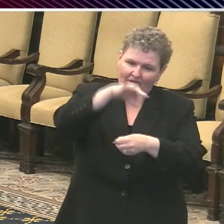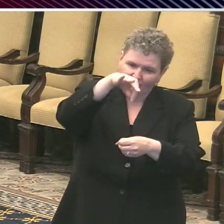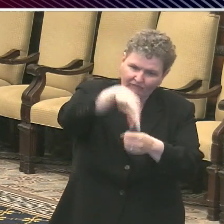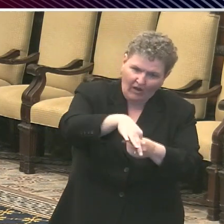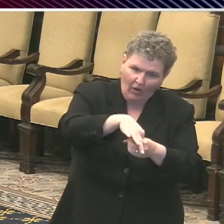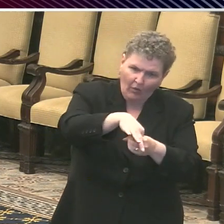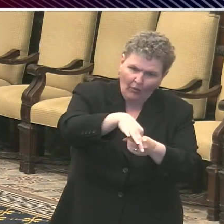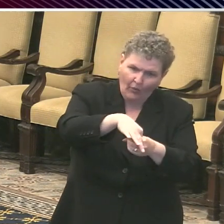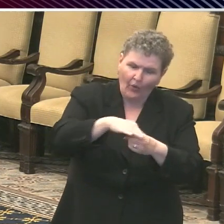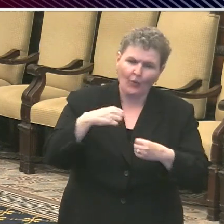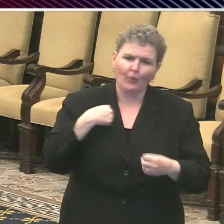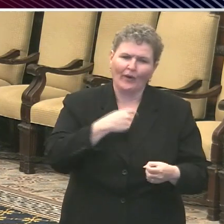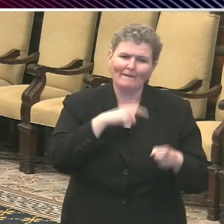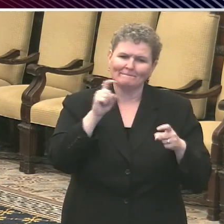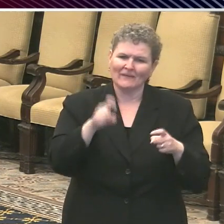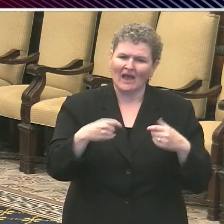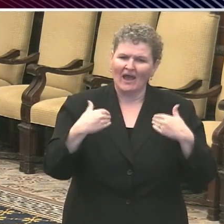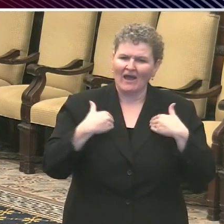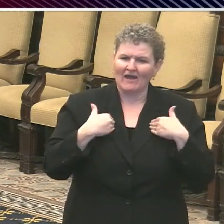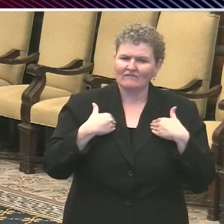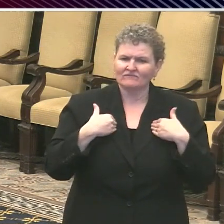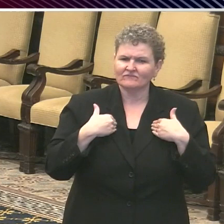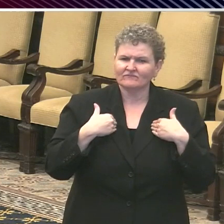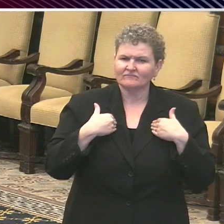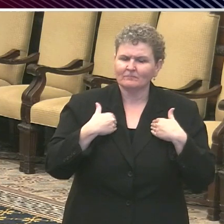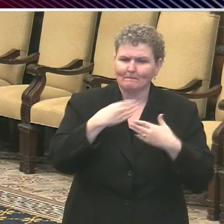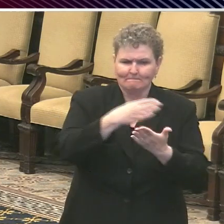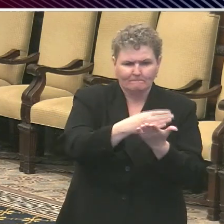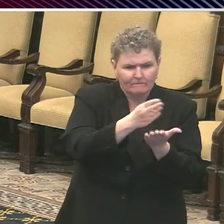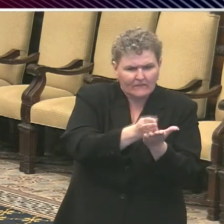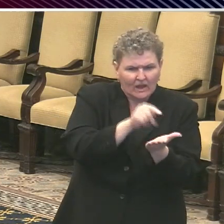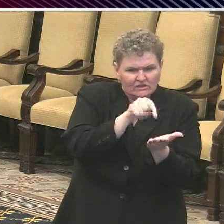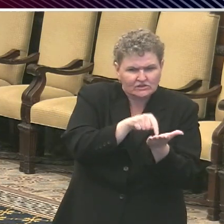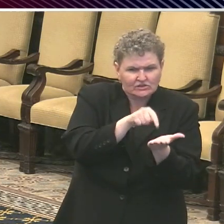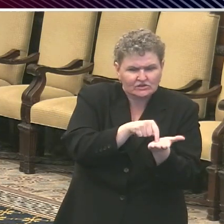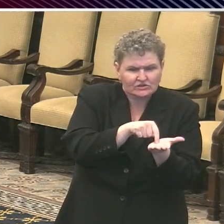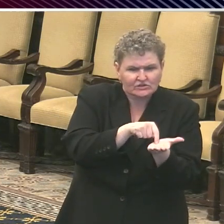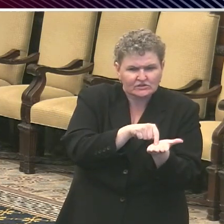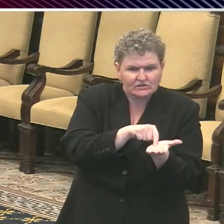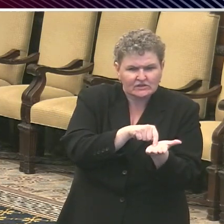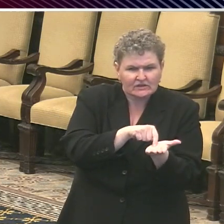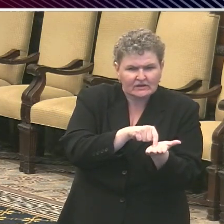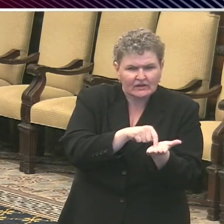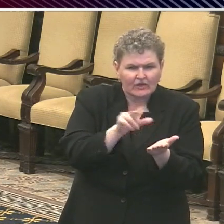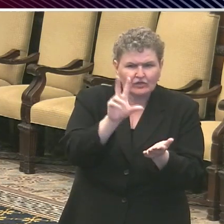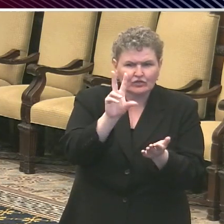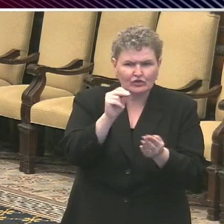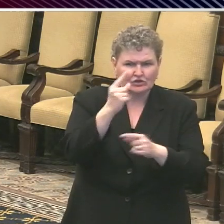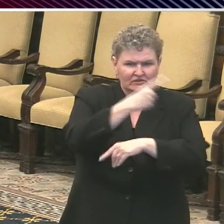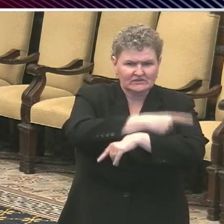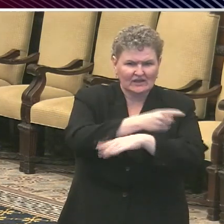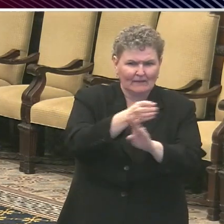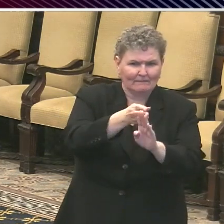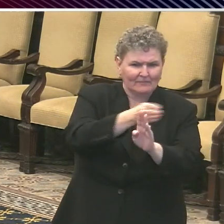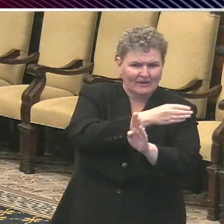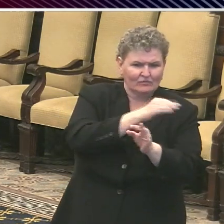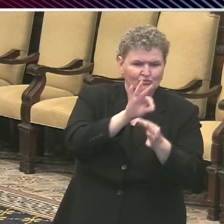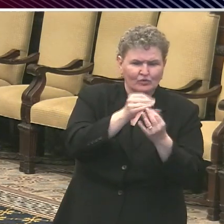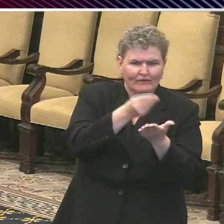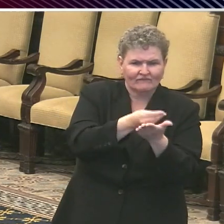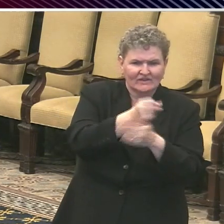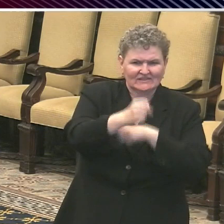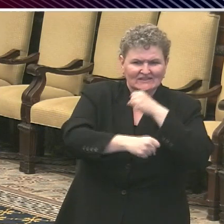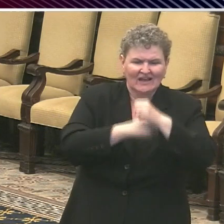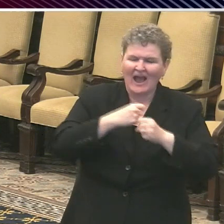have the budget to PICA, I think 30 days before the end of the fiscal year. So probably